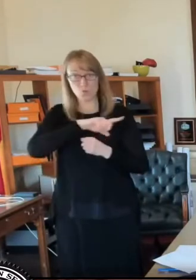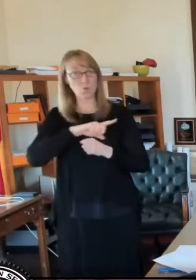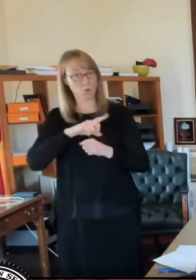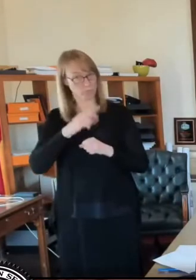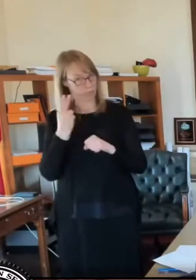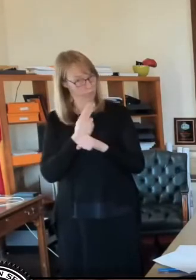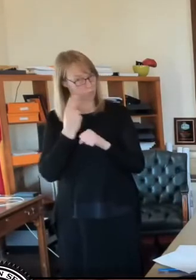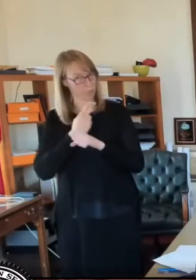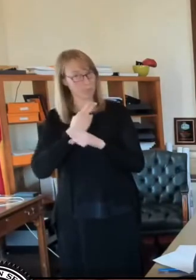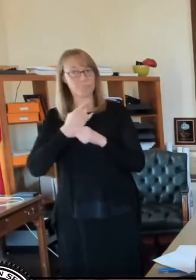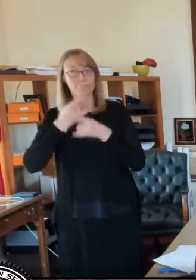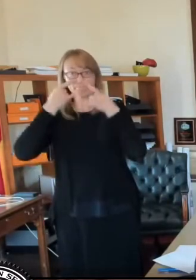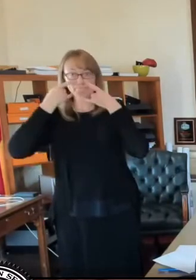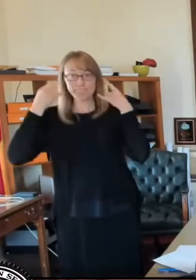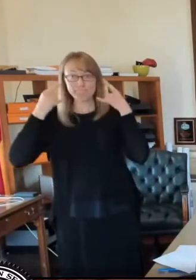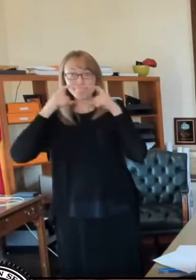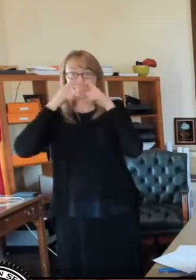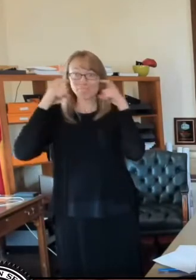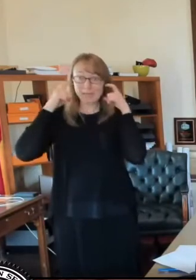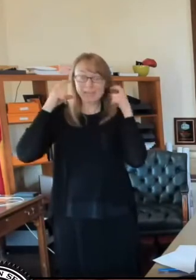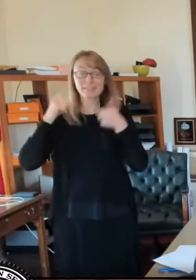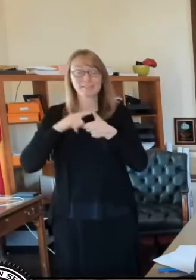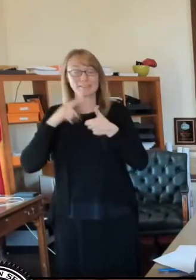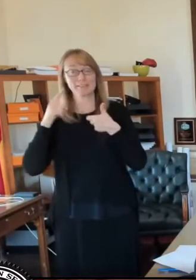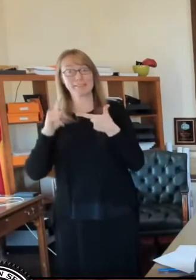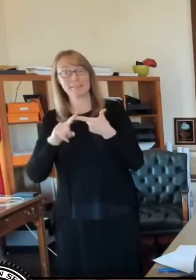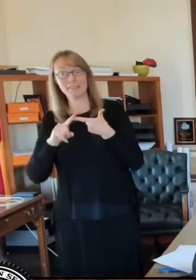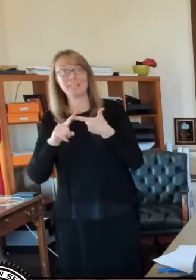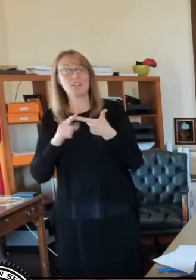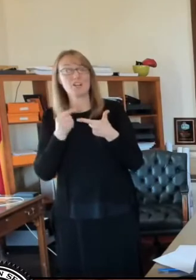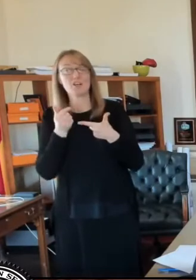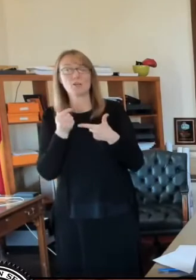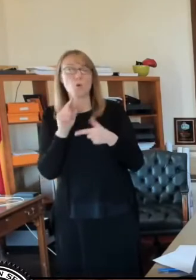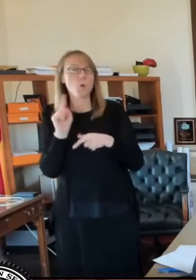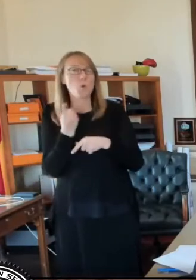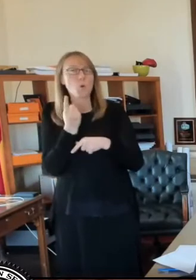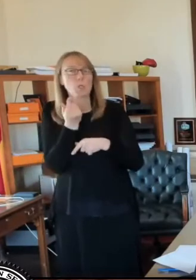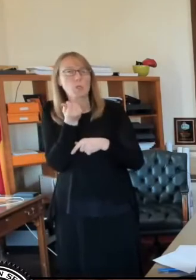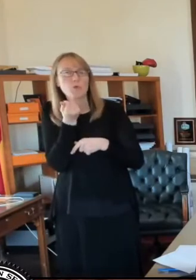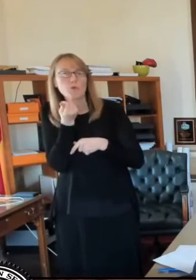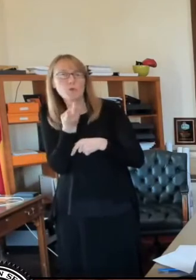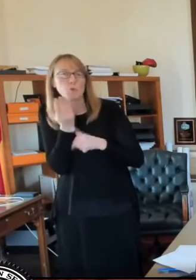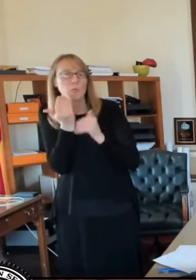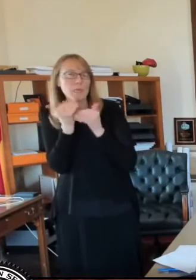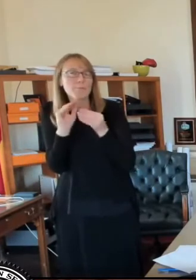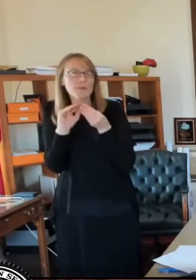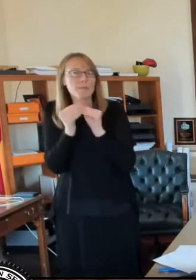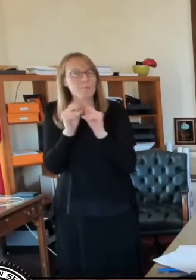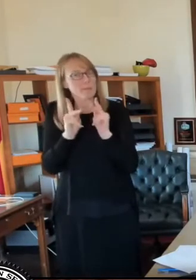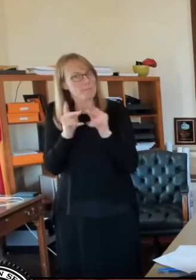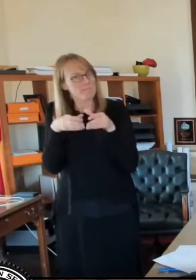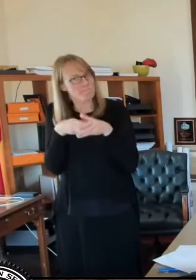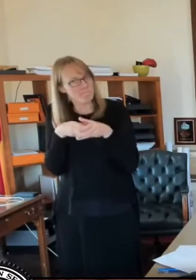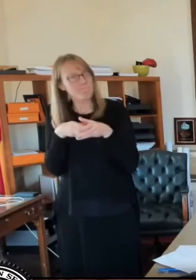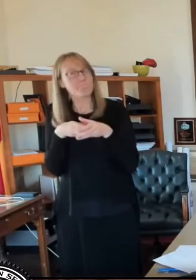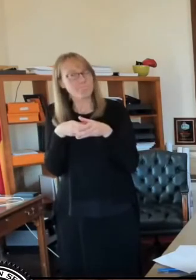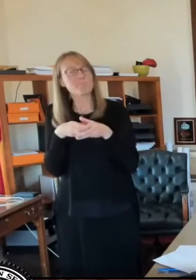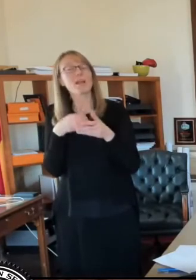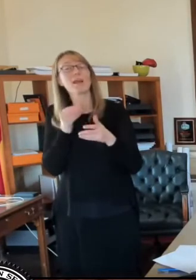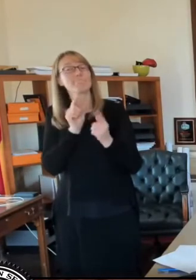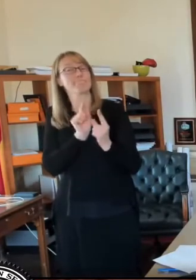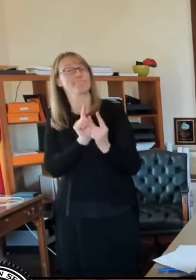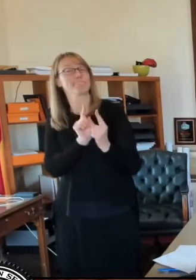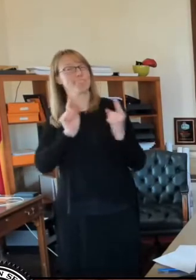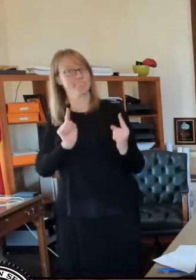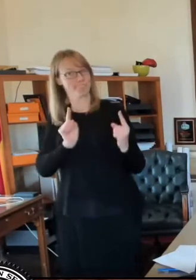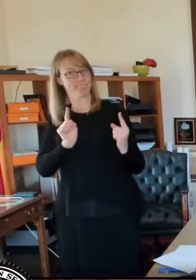groups small, social distancing, and that's what's helping our numbers because they have plateaued, but